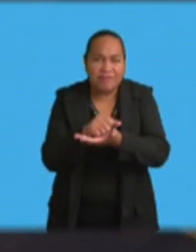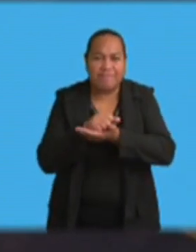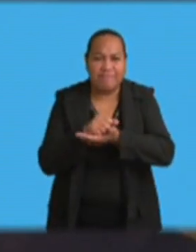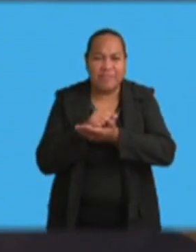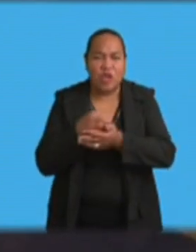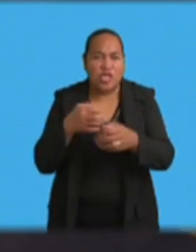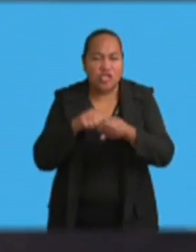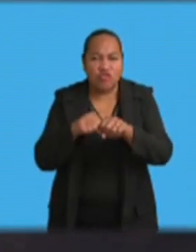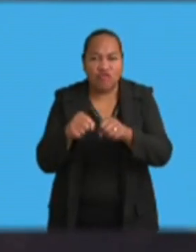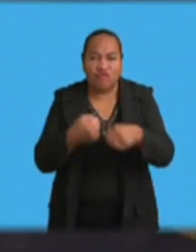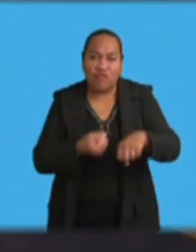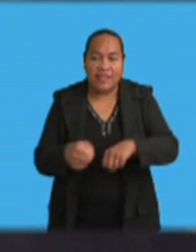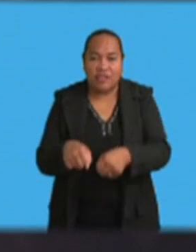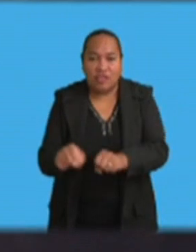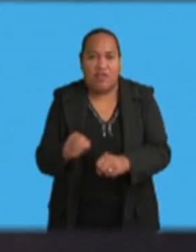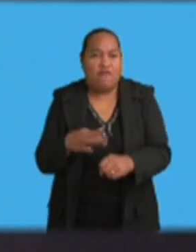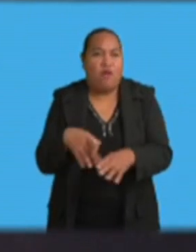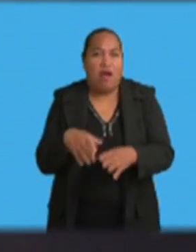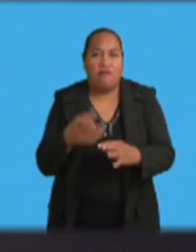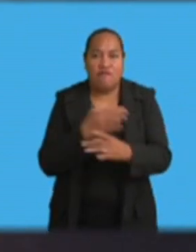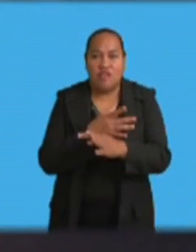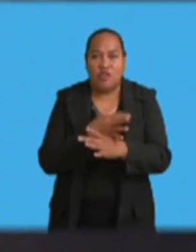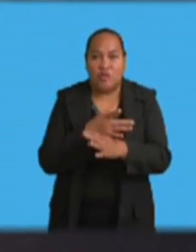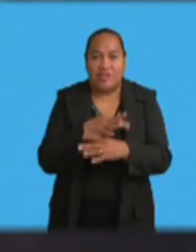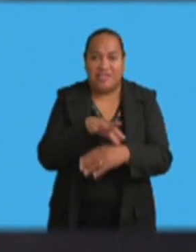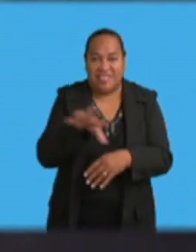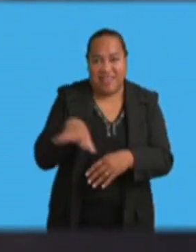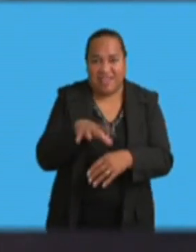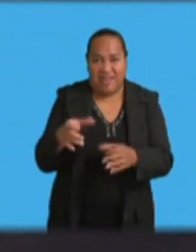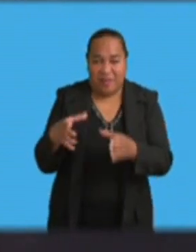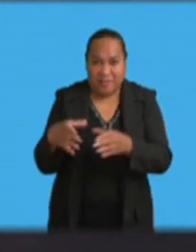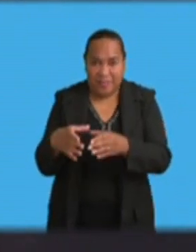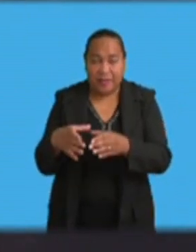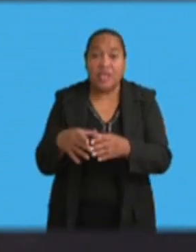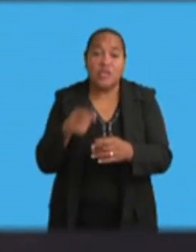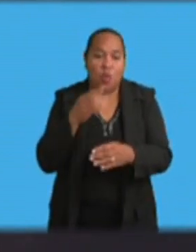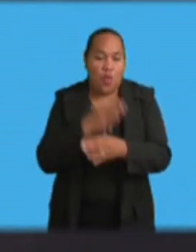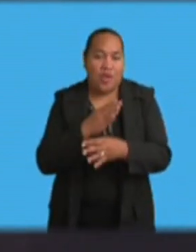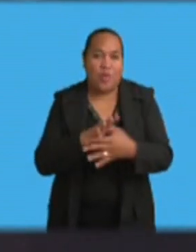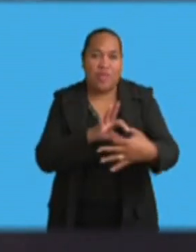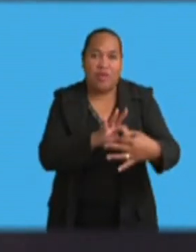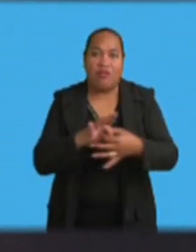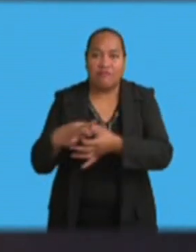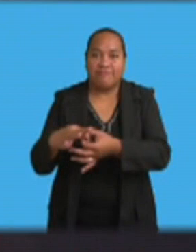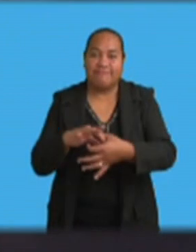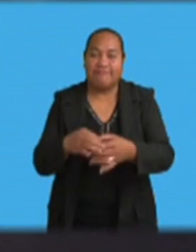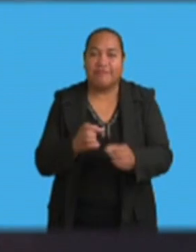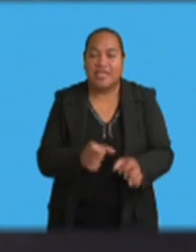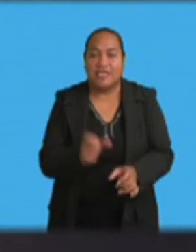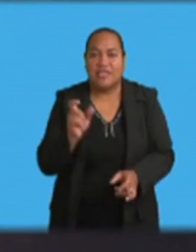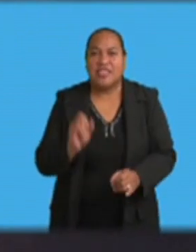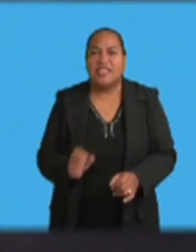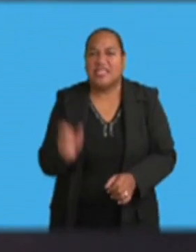our coastal fisheries sector. The Ministry is currently working with all relevant partners and stakeholders to strengthen